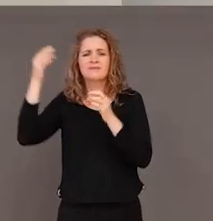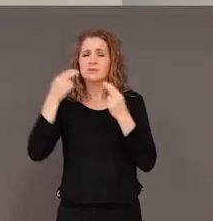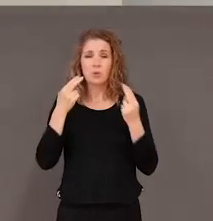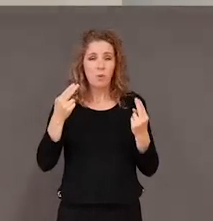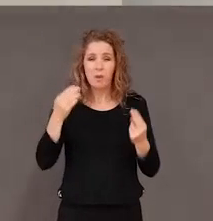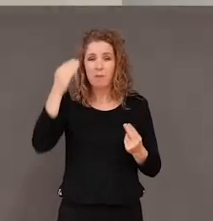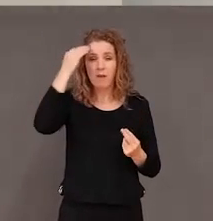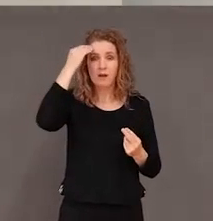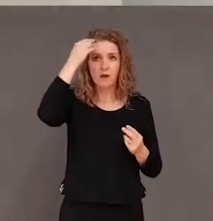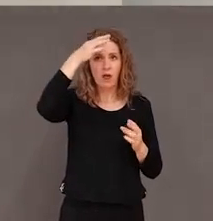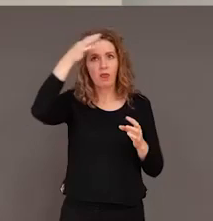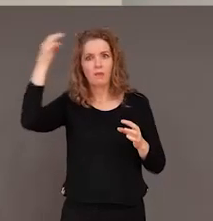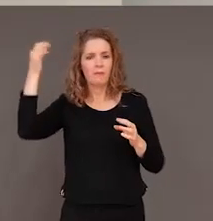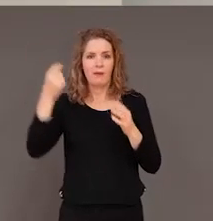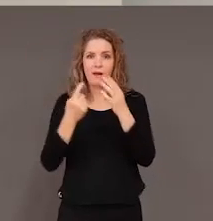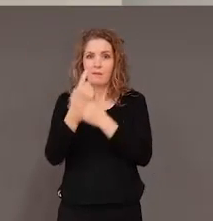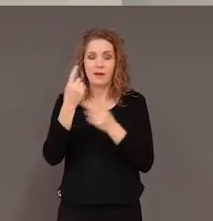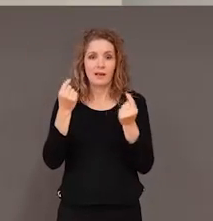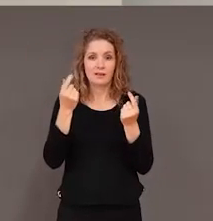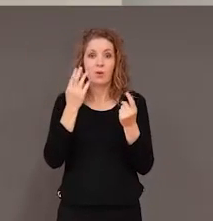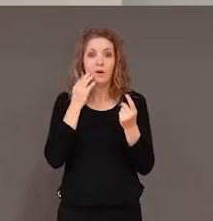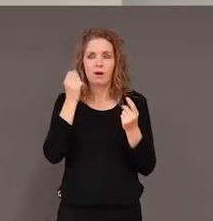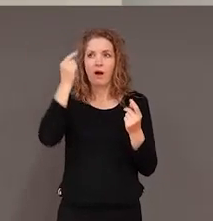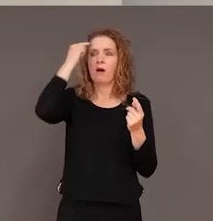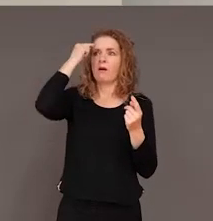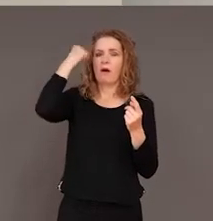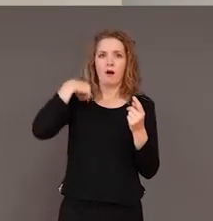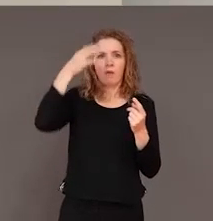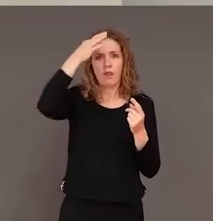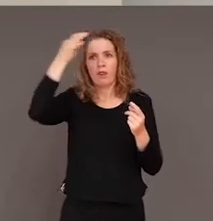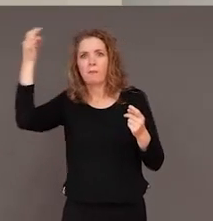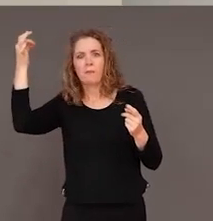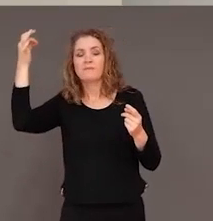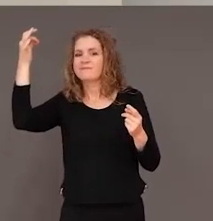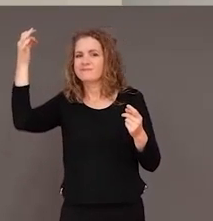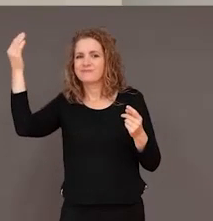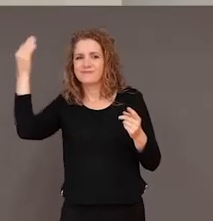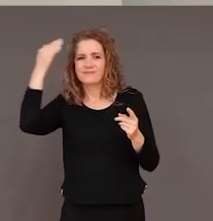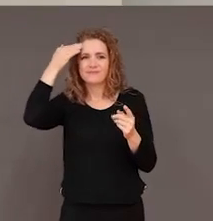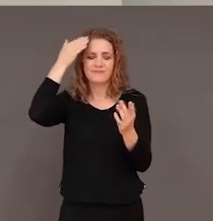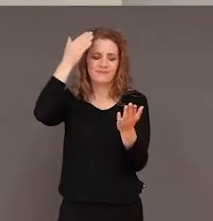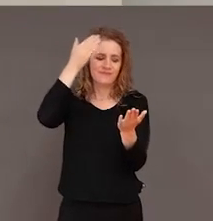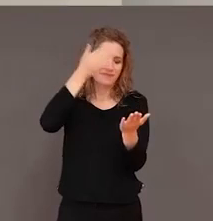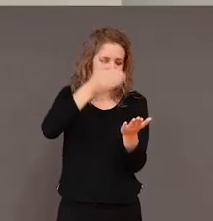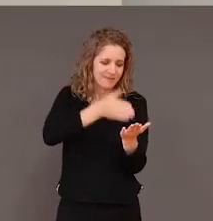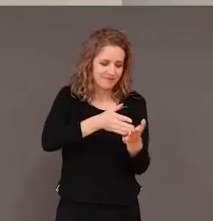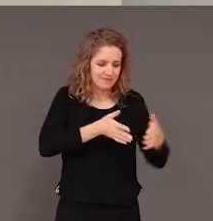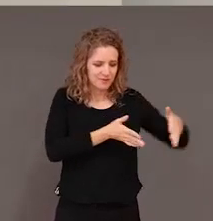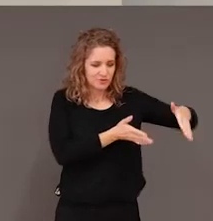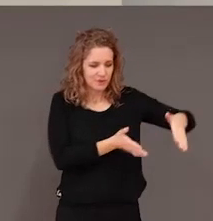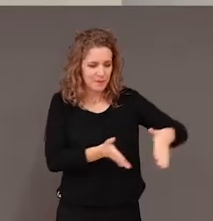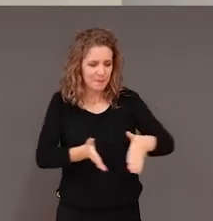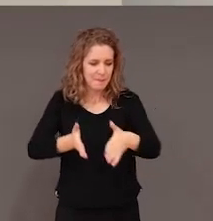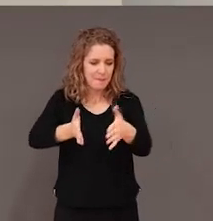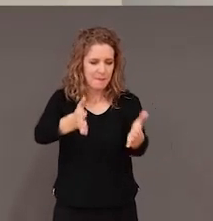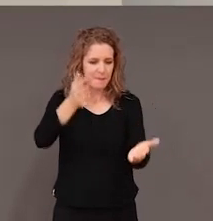wander. As soon as you realise that you've become sidetracked or distracted, just gently bring your attention back to the bank of the flowing